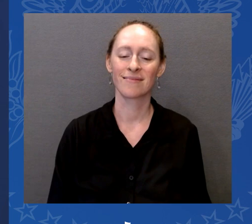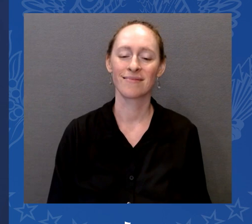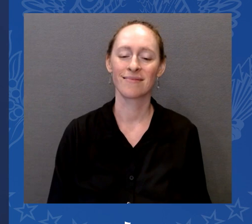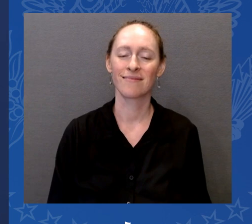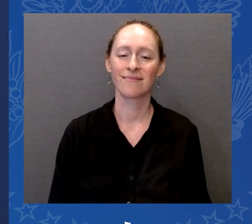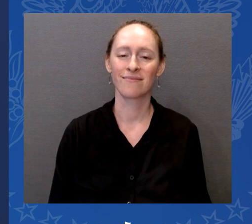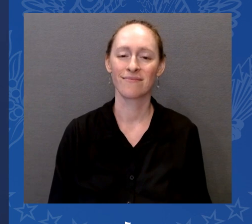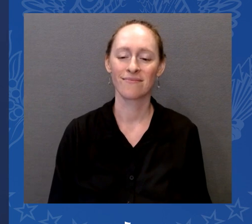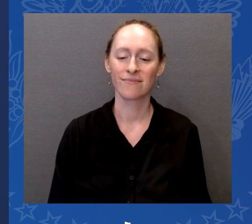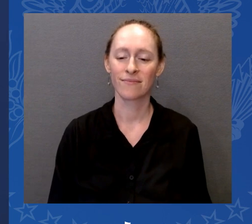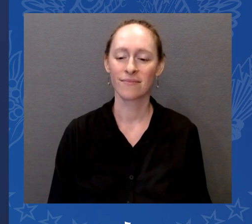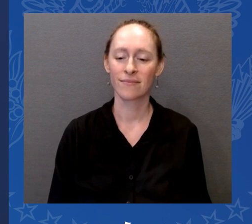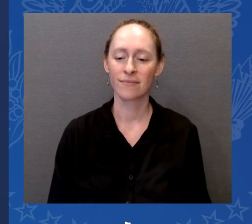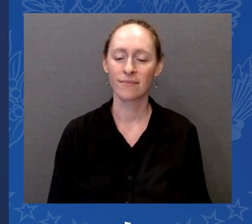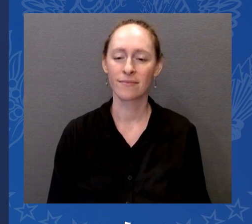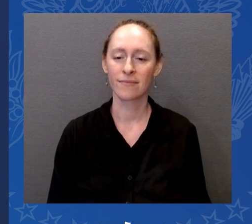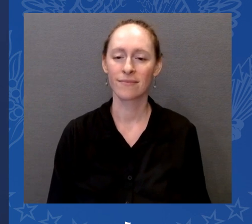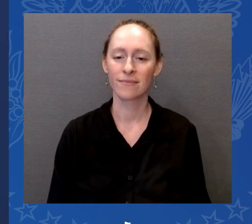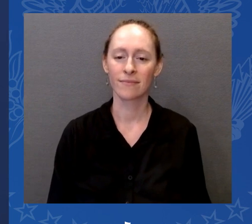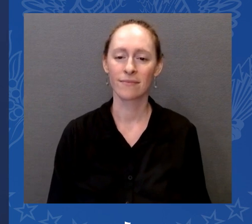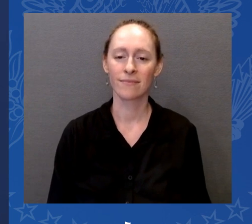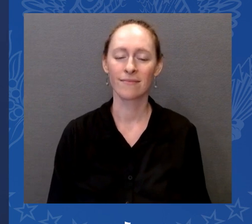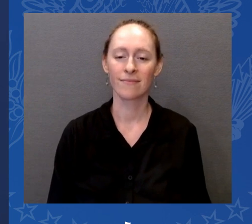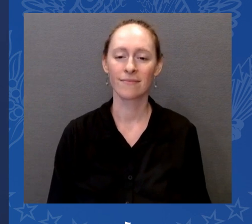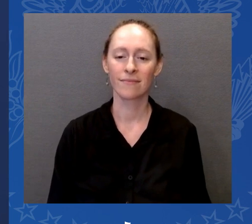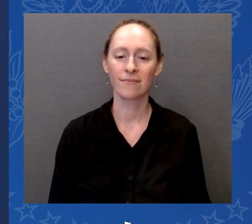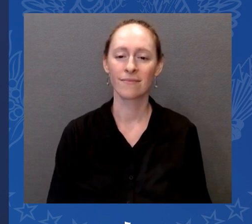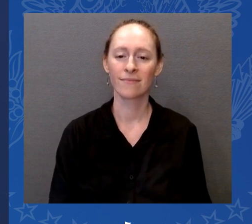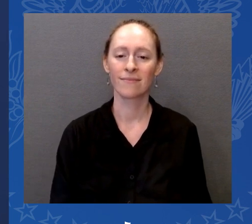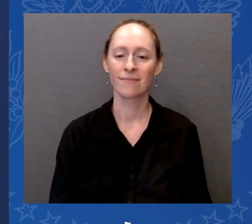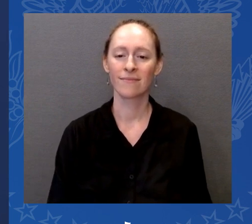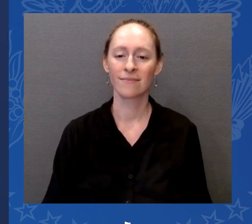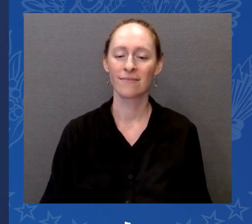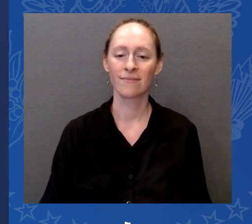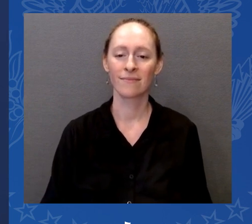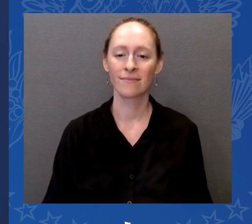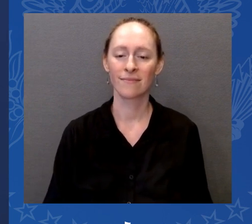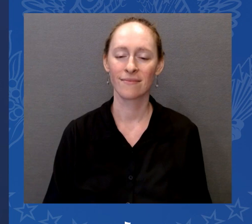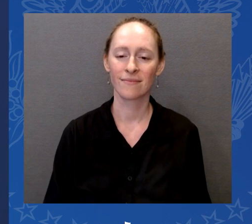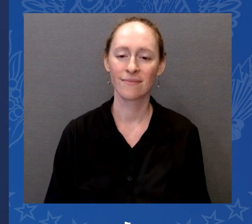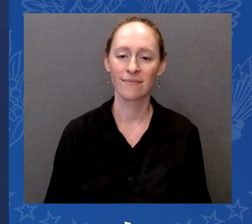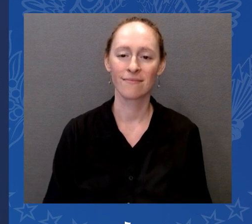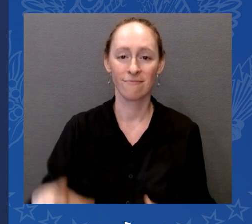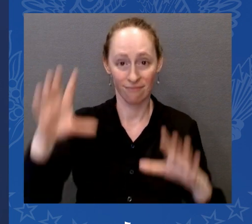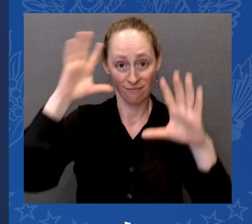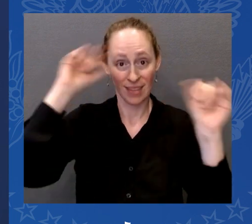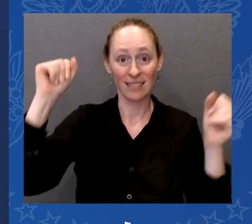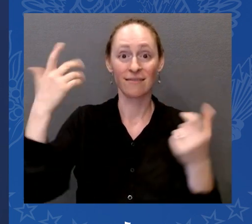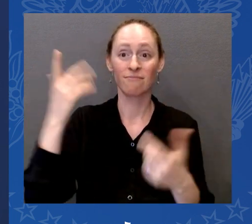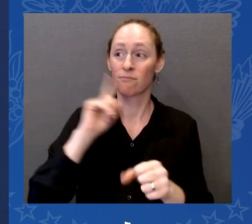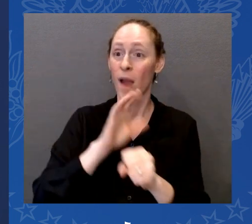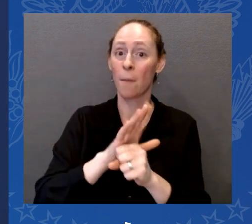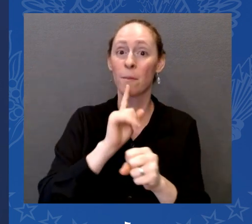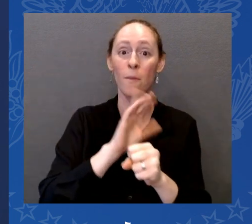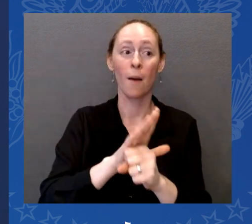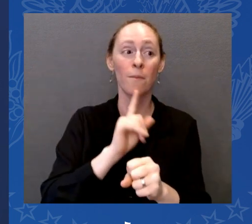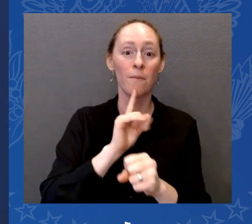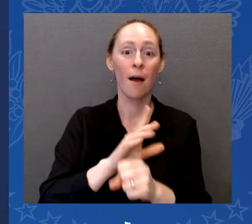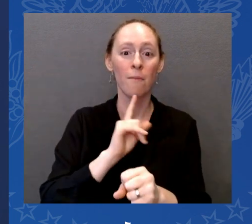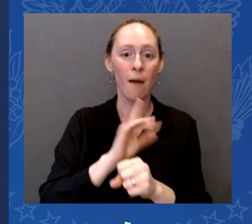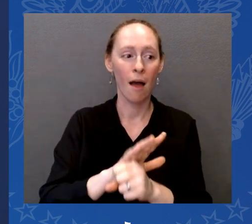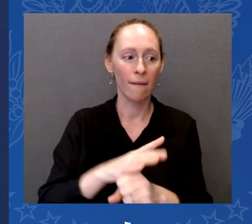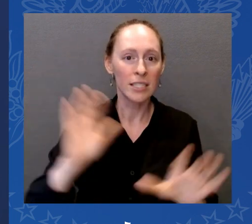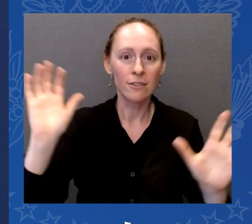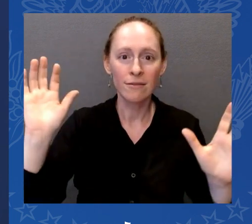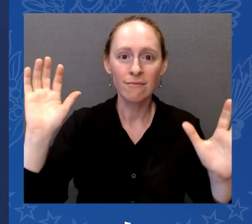So he made some promises when he got elected, and I remember some of these promises. They're written down